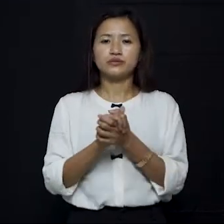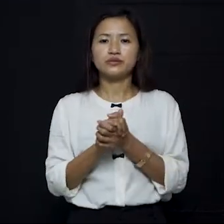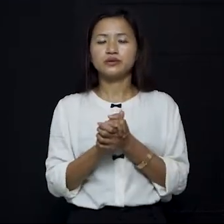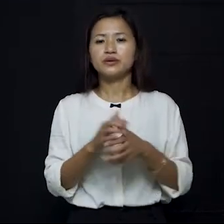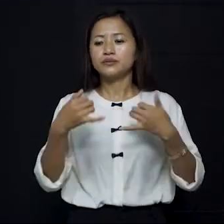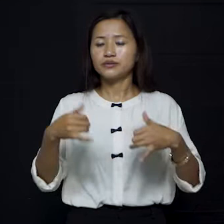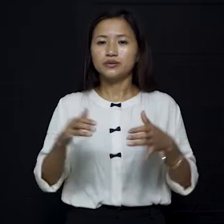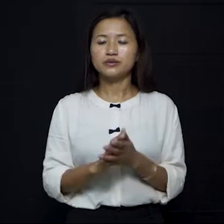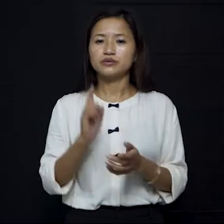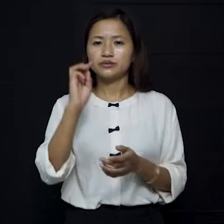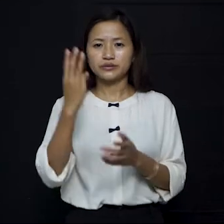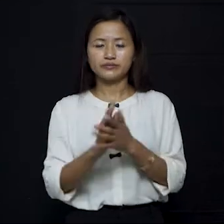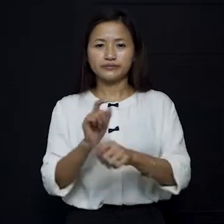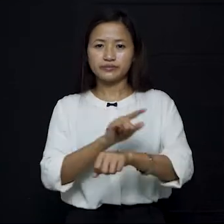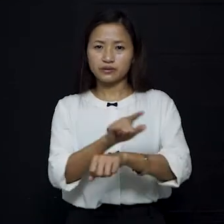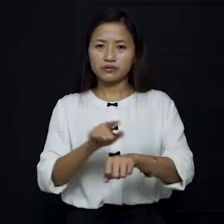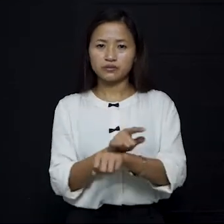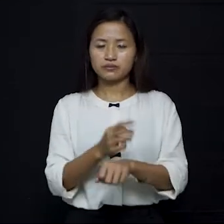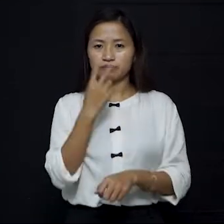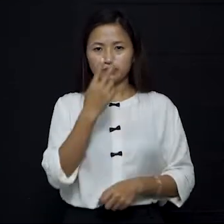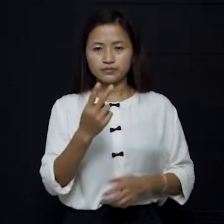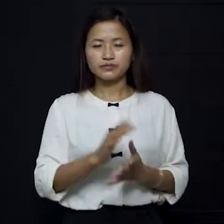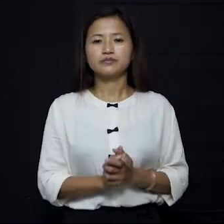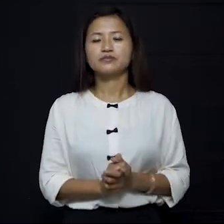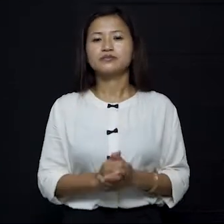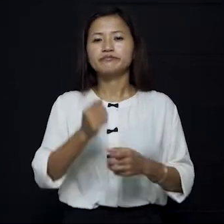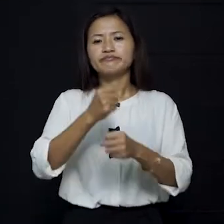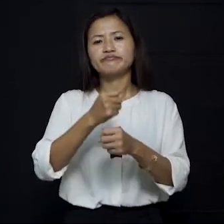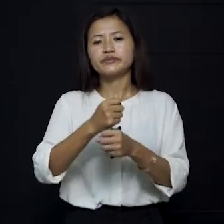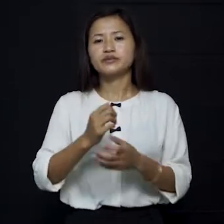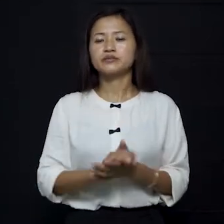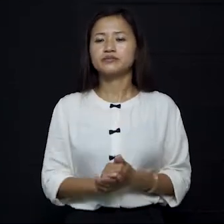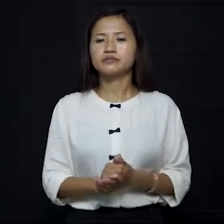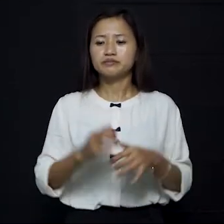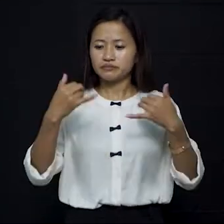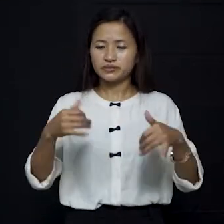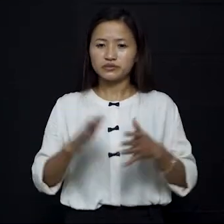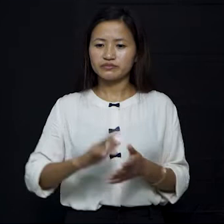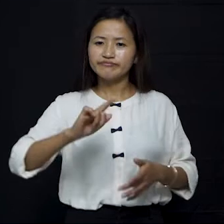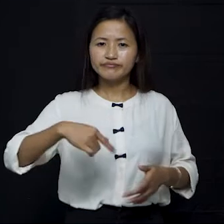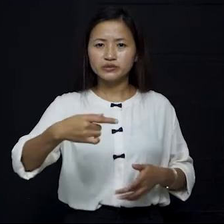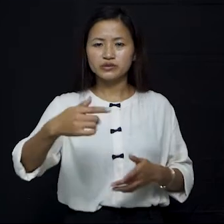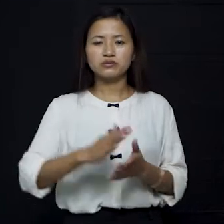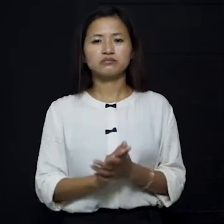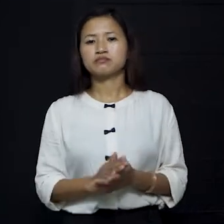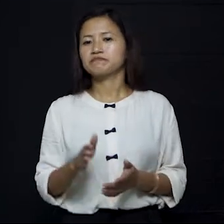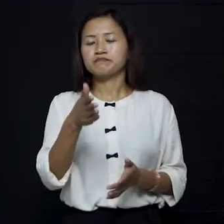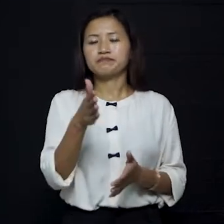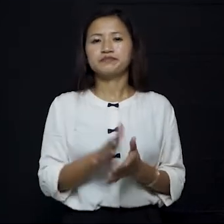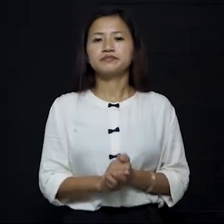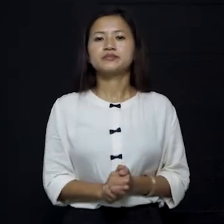that game for 3 hours. See, that means the game is not continuing anymore and you are referring to a